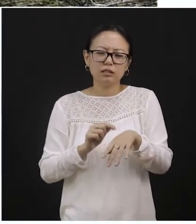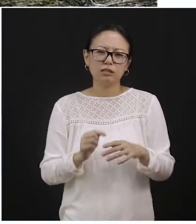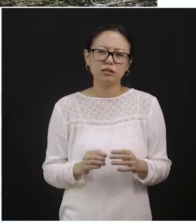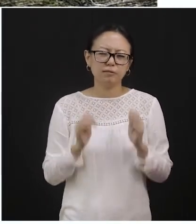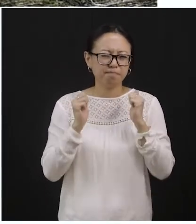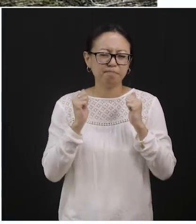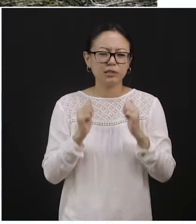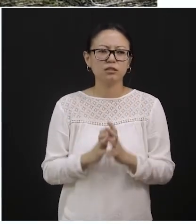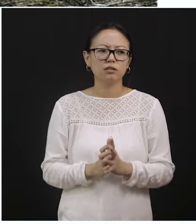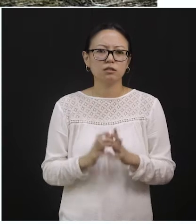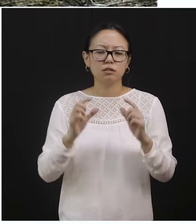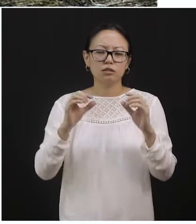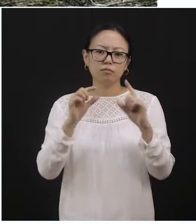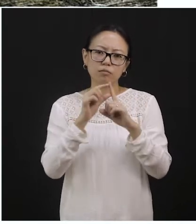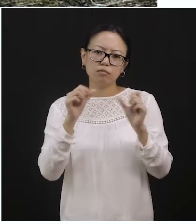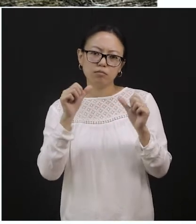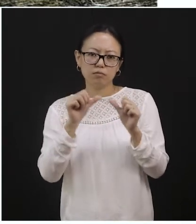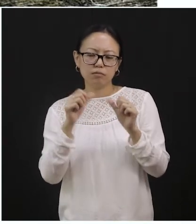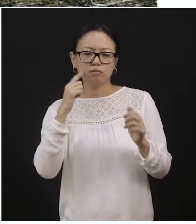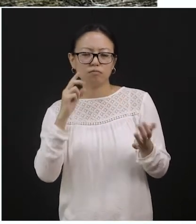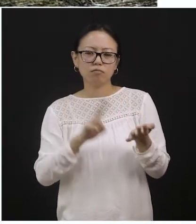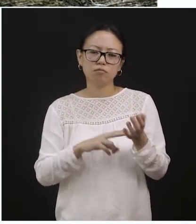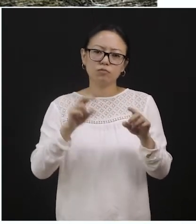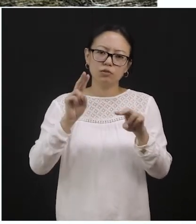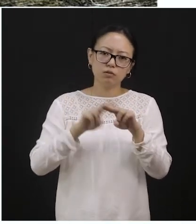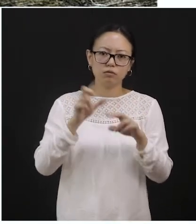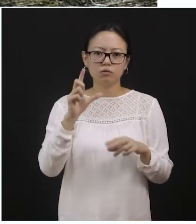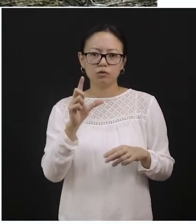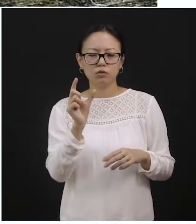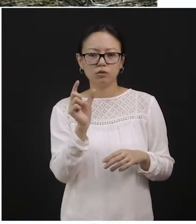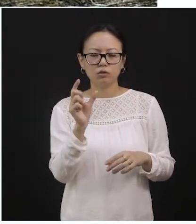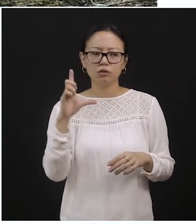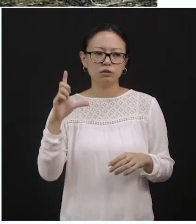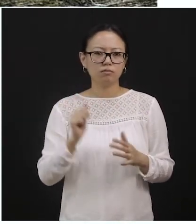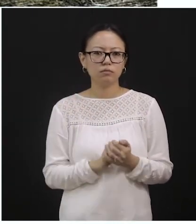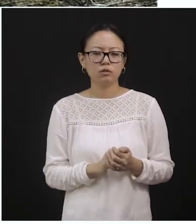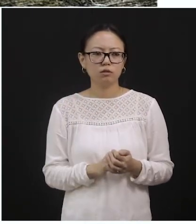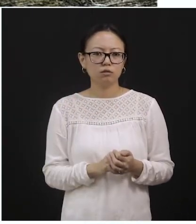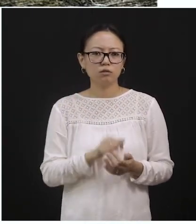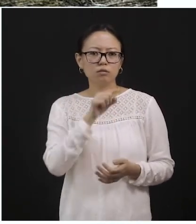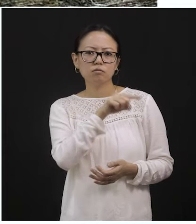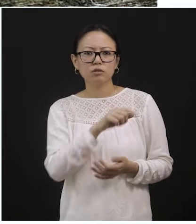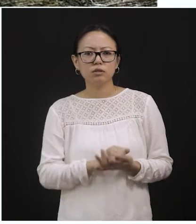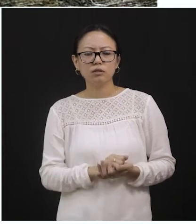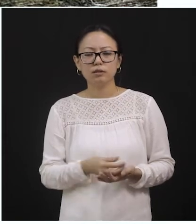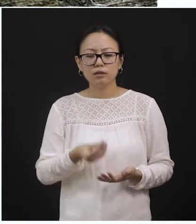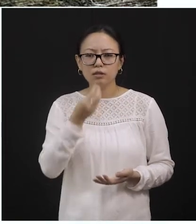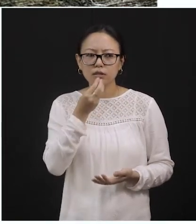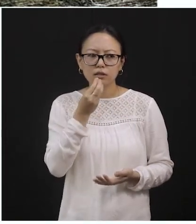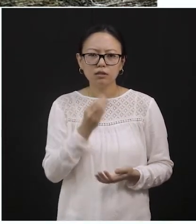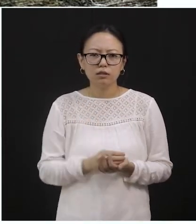wasps has a stinging power. Okay, and also they used to eat tiny bugs. To do insects